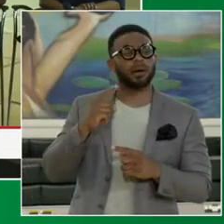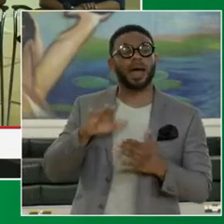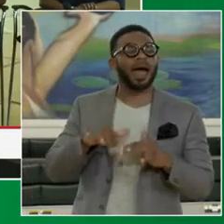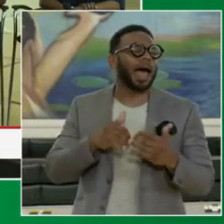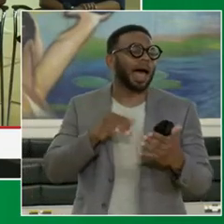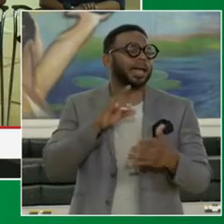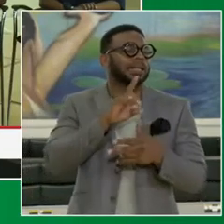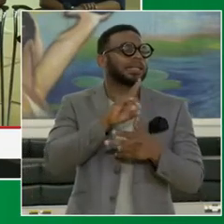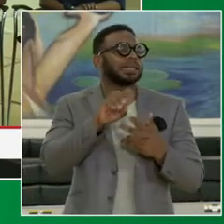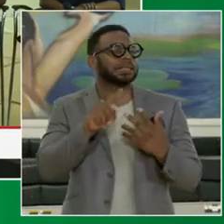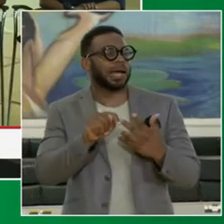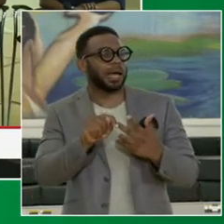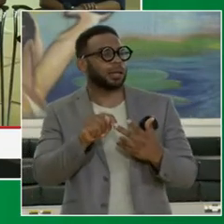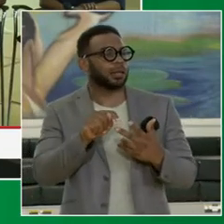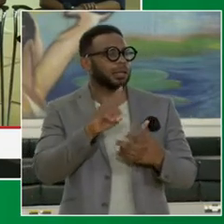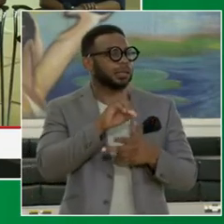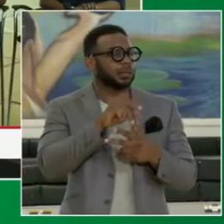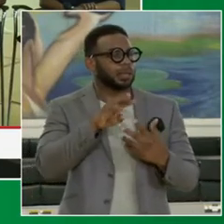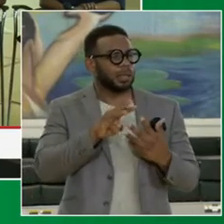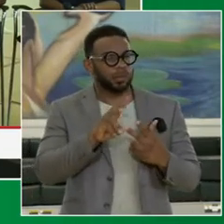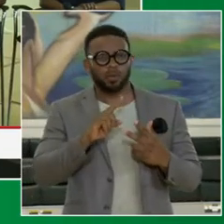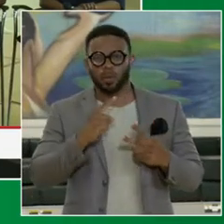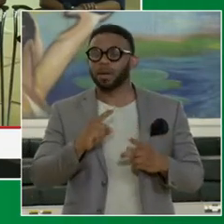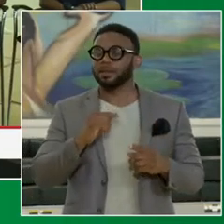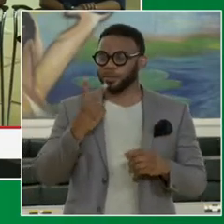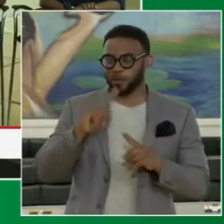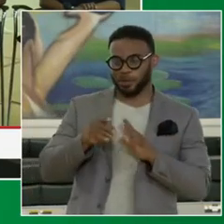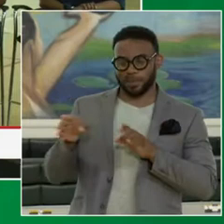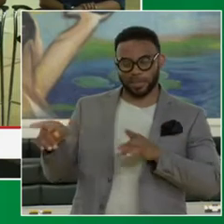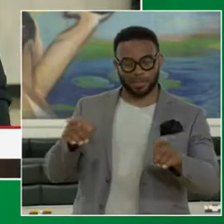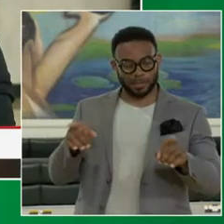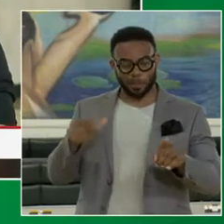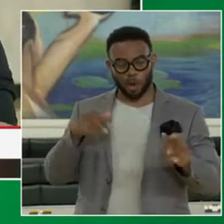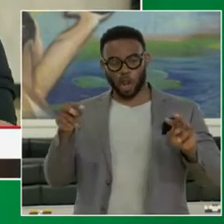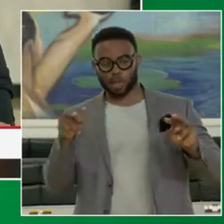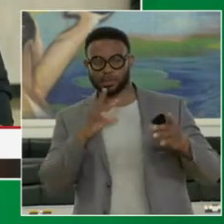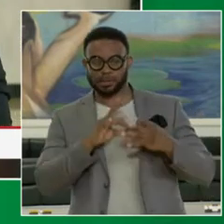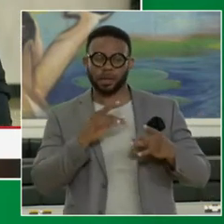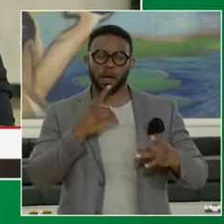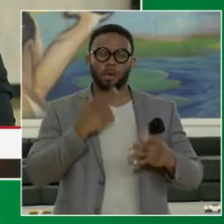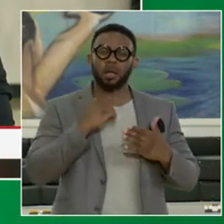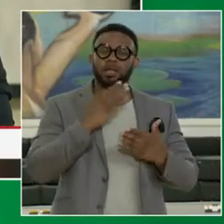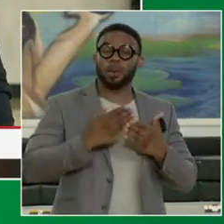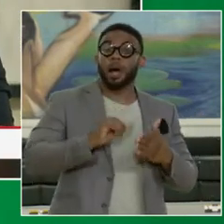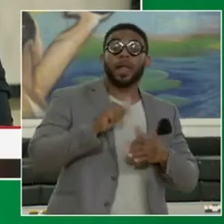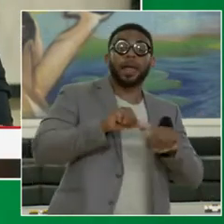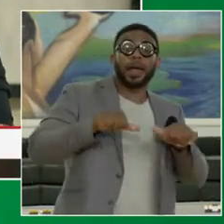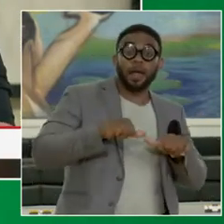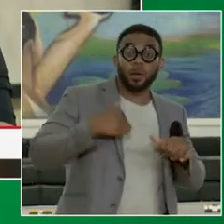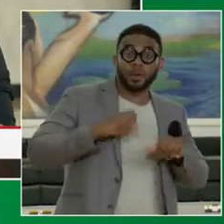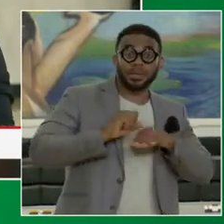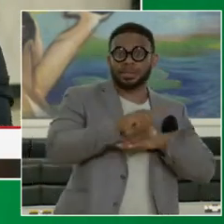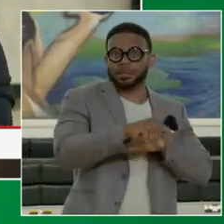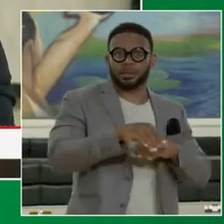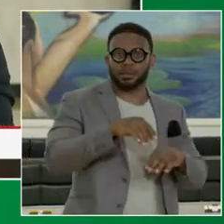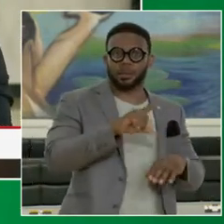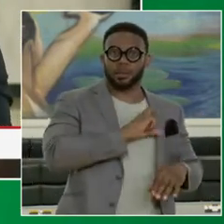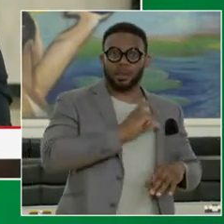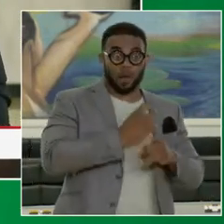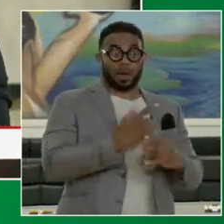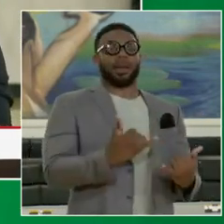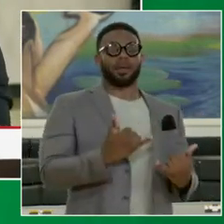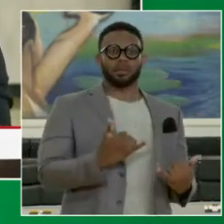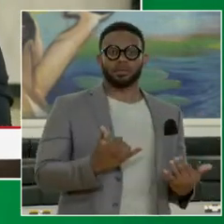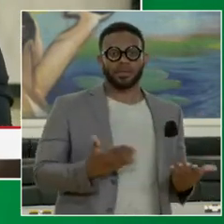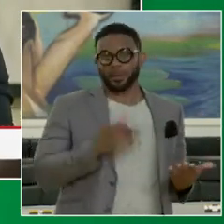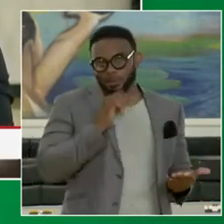so how does DDOT and DPW fit into that equation? That's two different things where we looked at it and said, what are some other areas where we send police officers right now